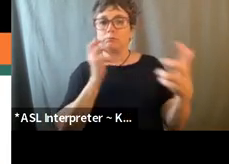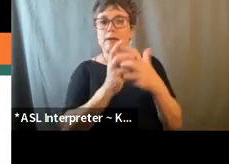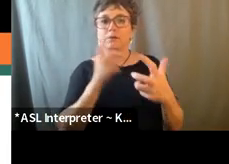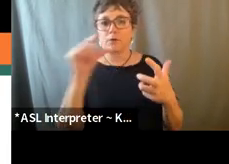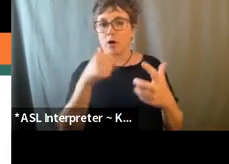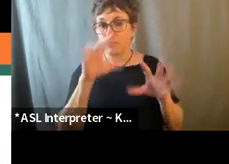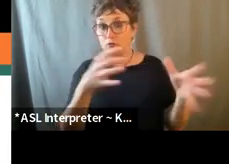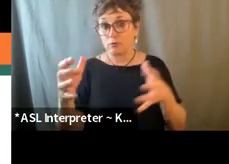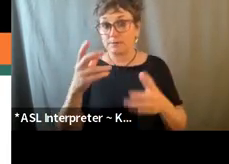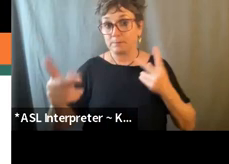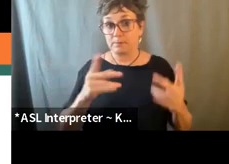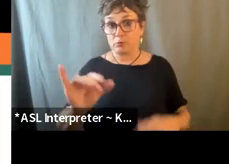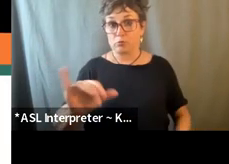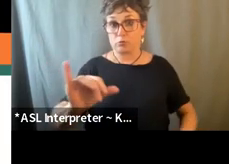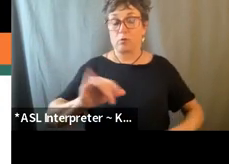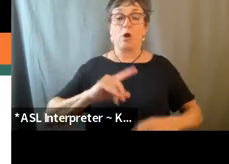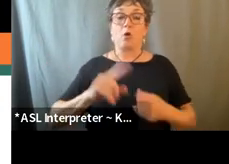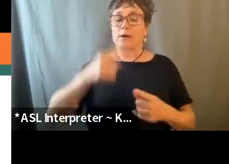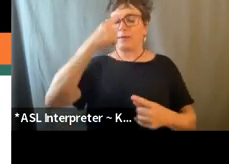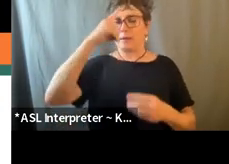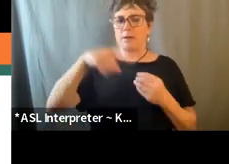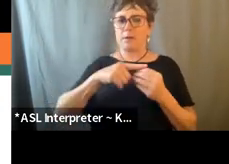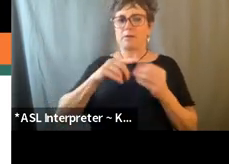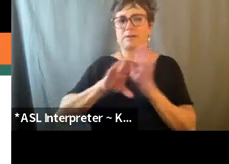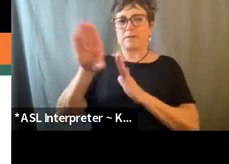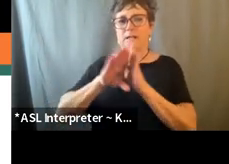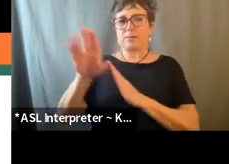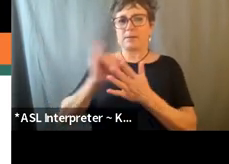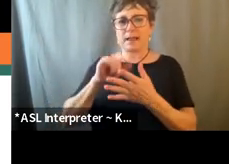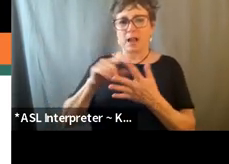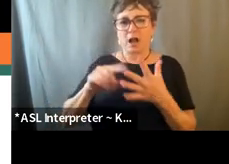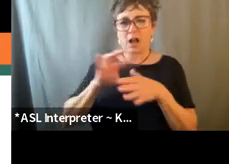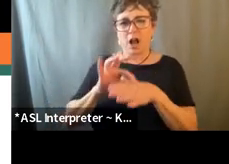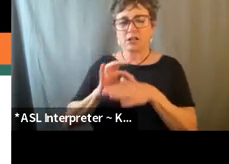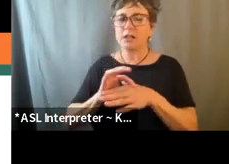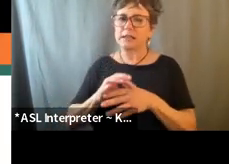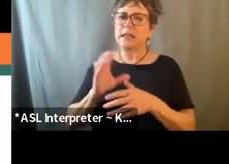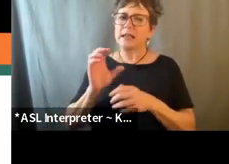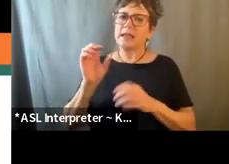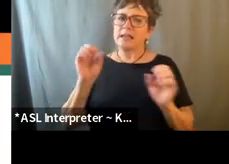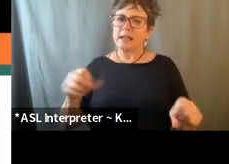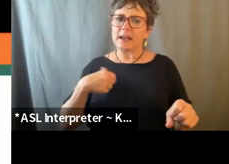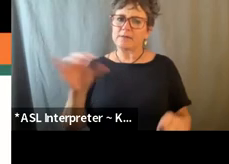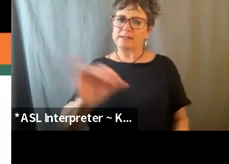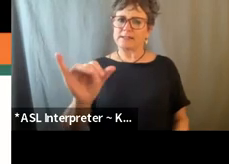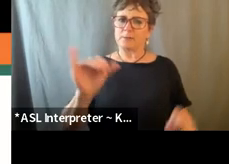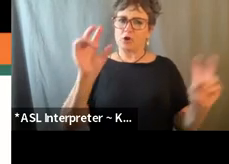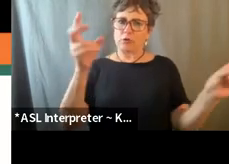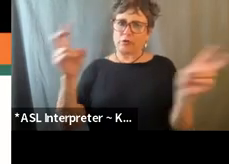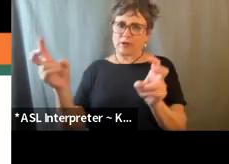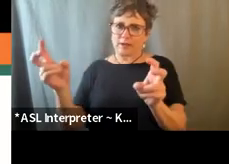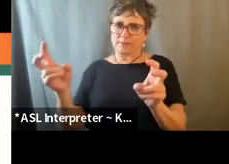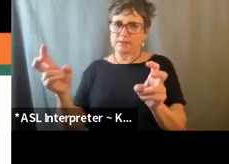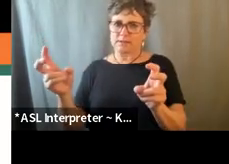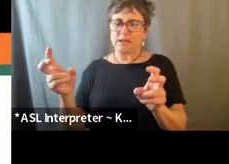of that content, they can all have very similar themes and outcomes as far as what you want people to do. But just